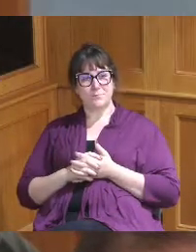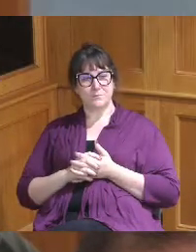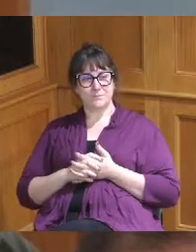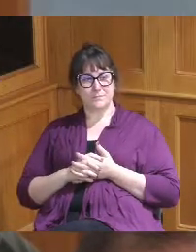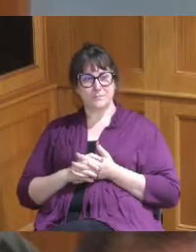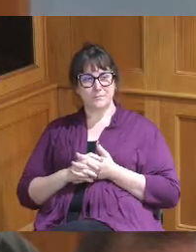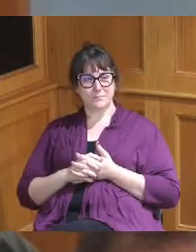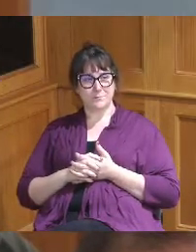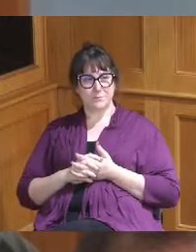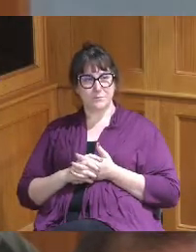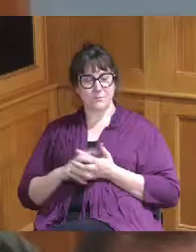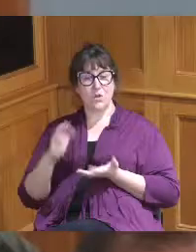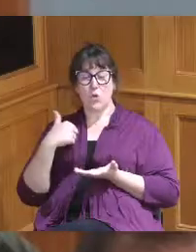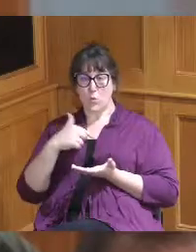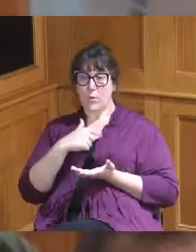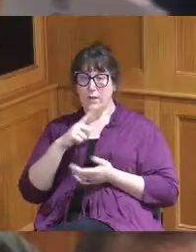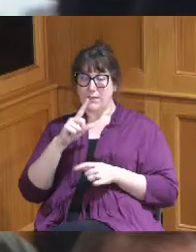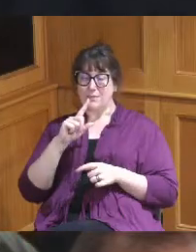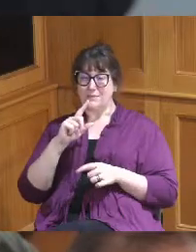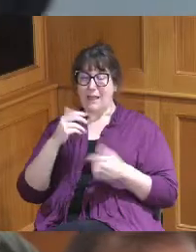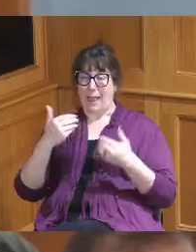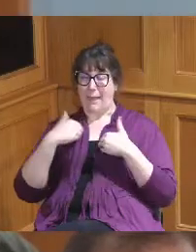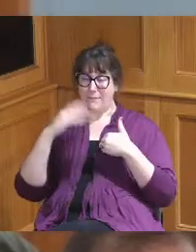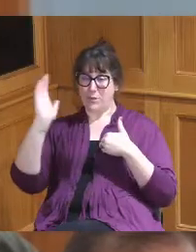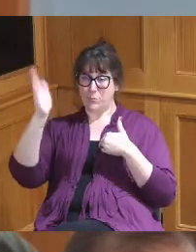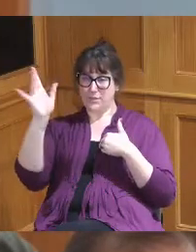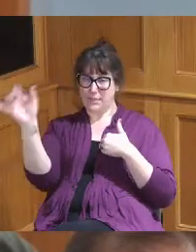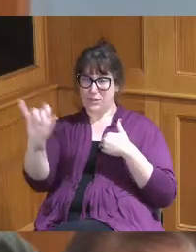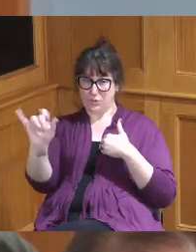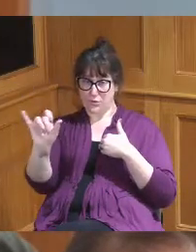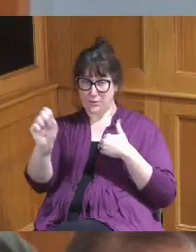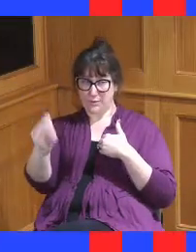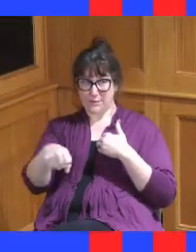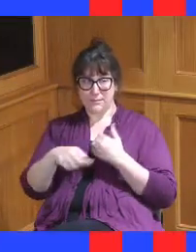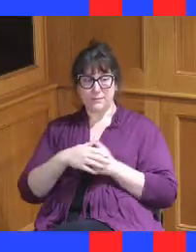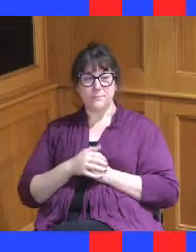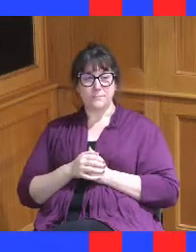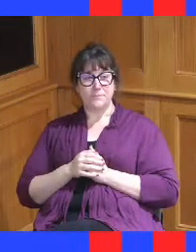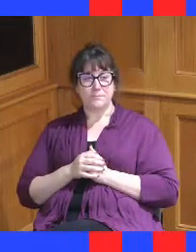And we have a presentation as well.